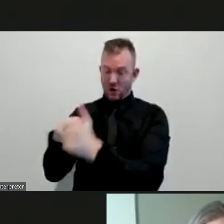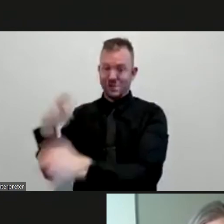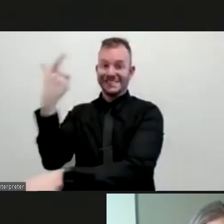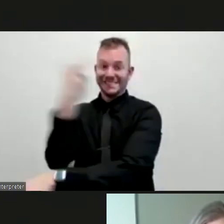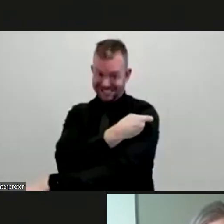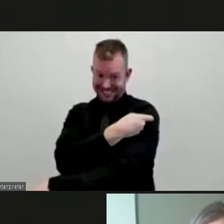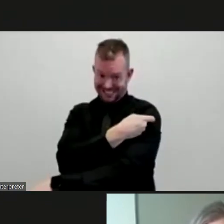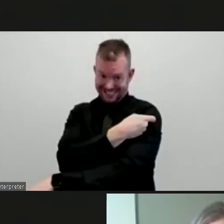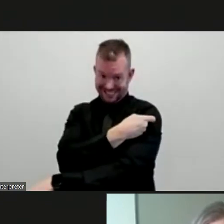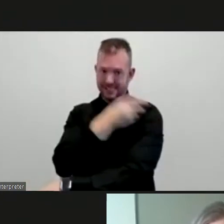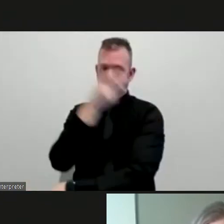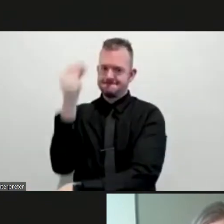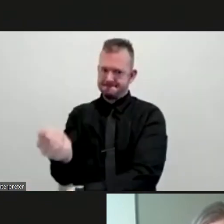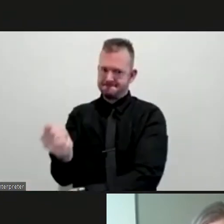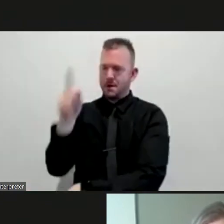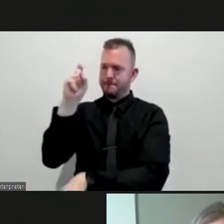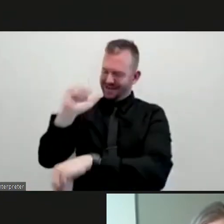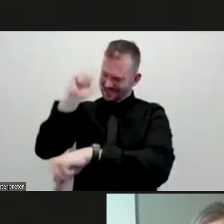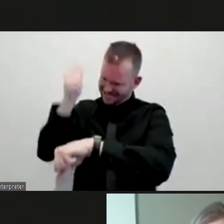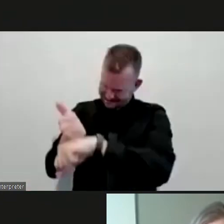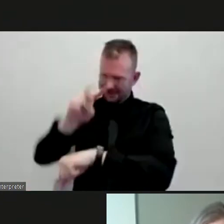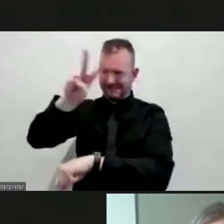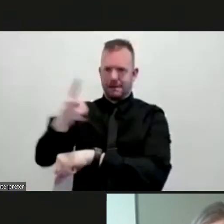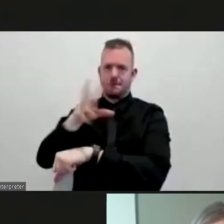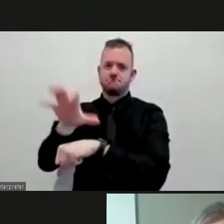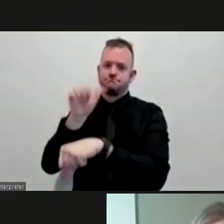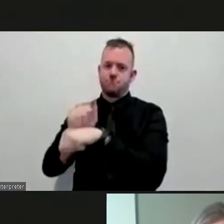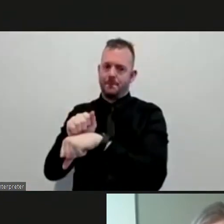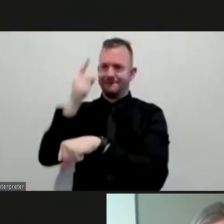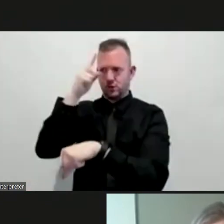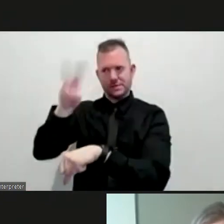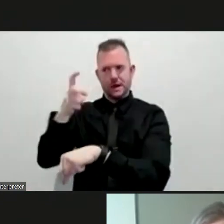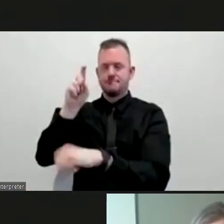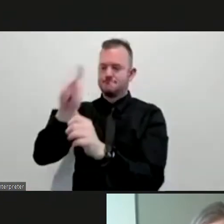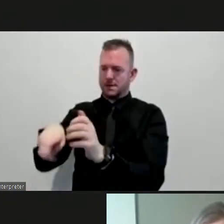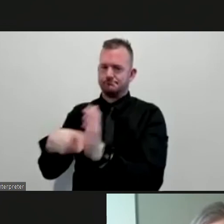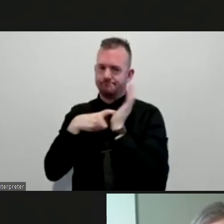policy. So we're working that with the Walmart Corporation right now.